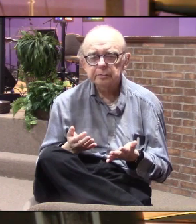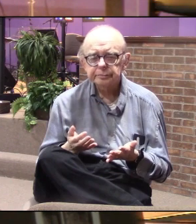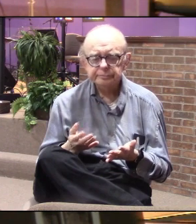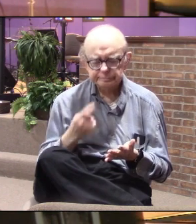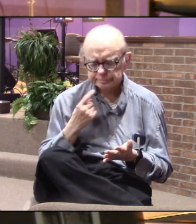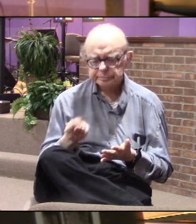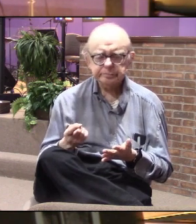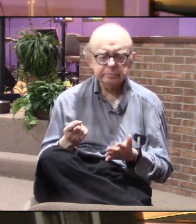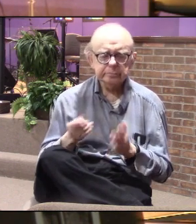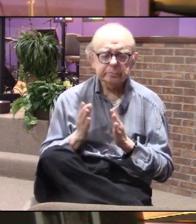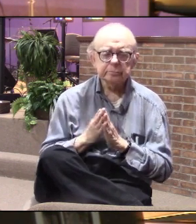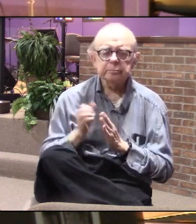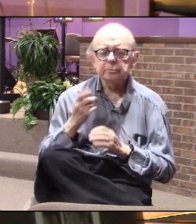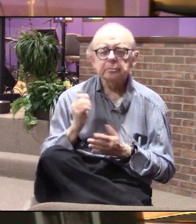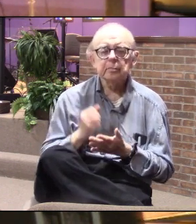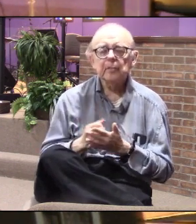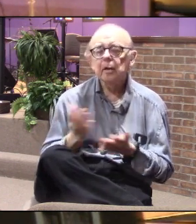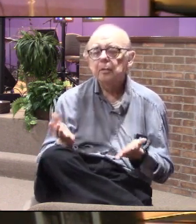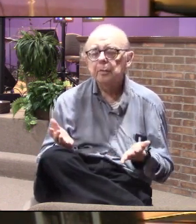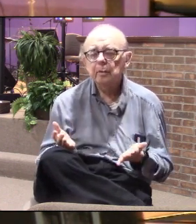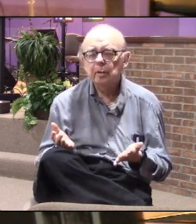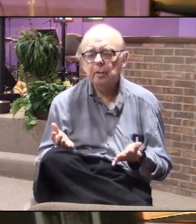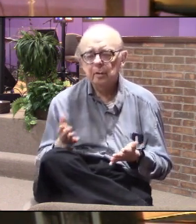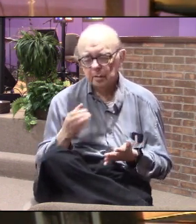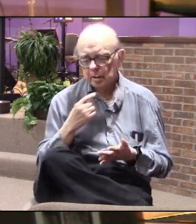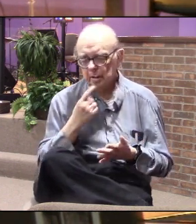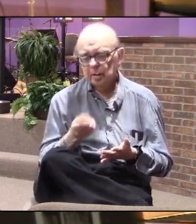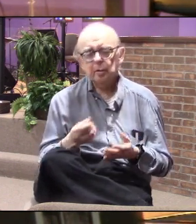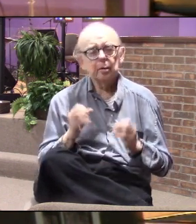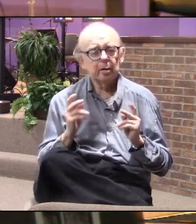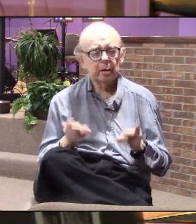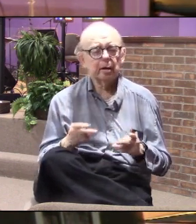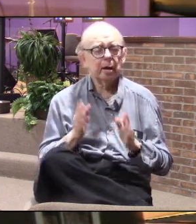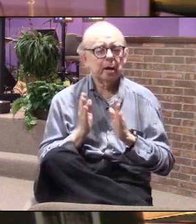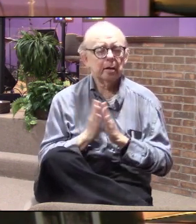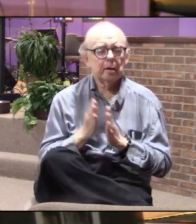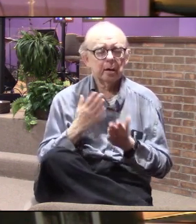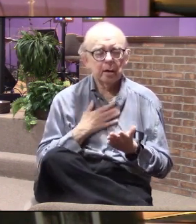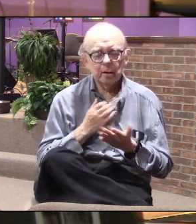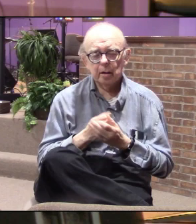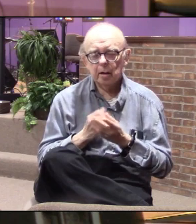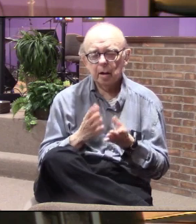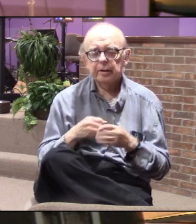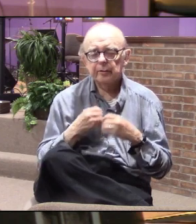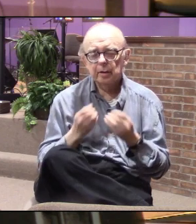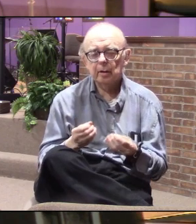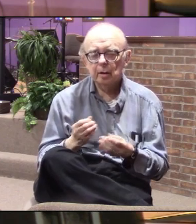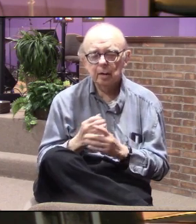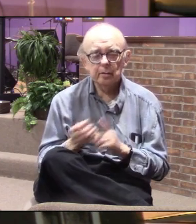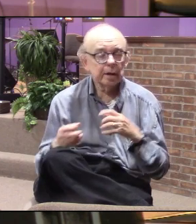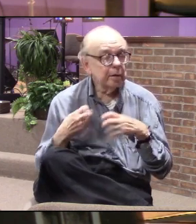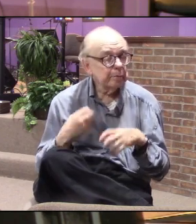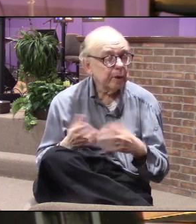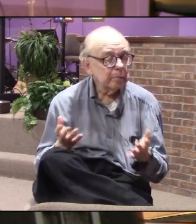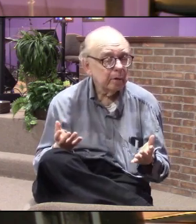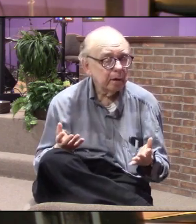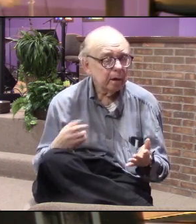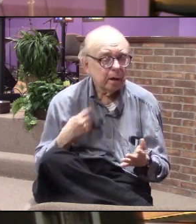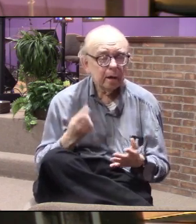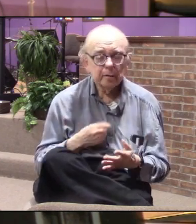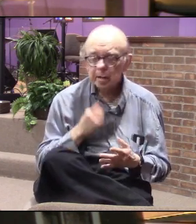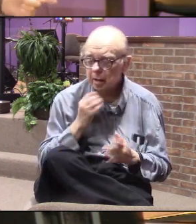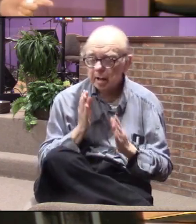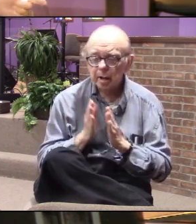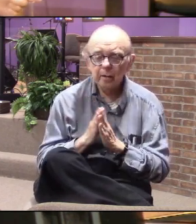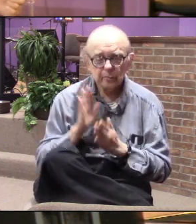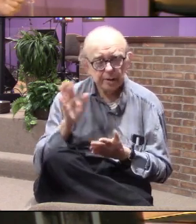You say, I'm asking God for help. And God says, okay, you're asking for my help, I'm going to give you help. But the problem is, we're not really